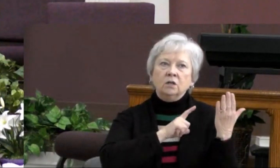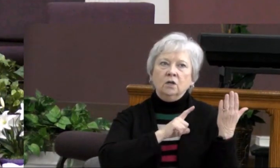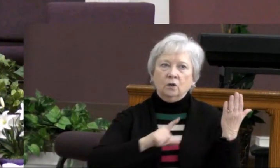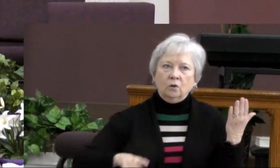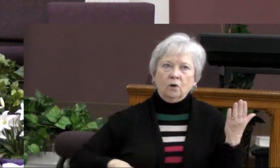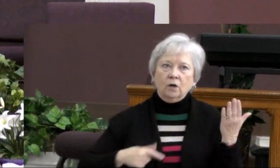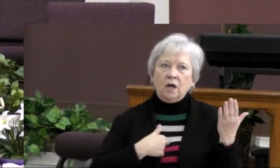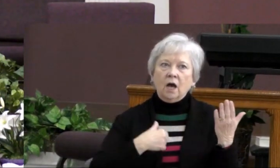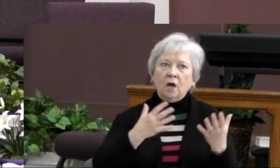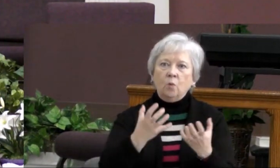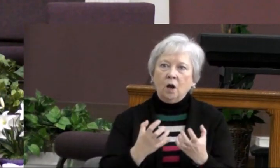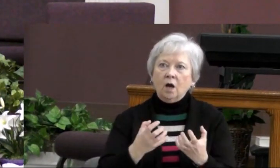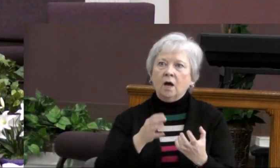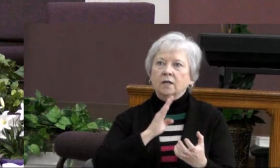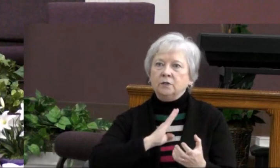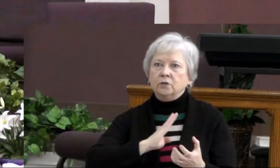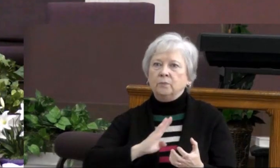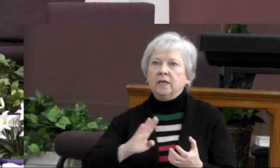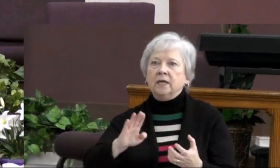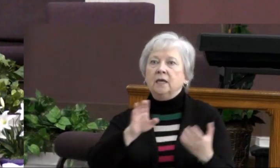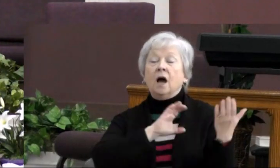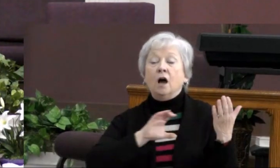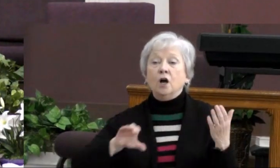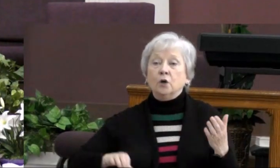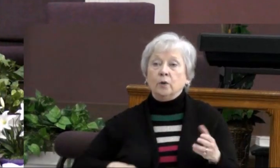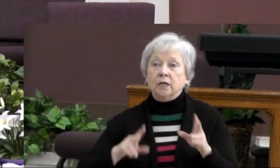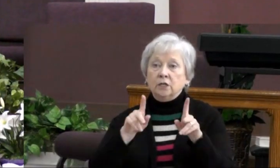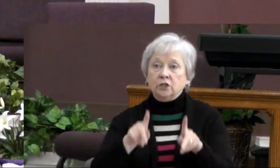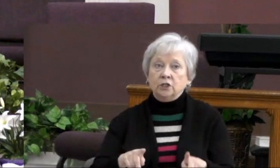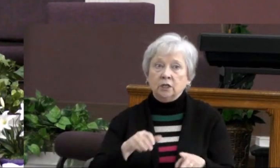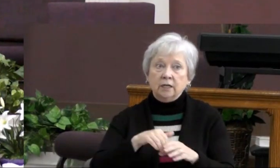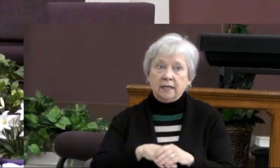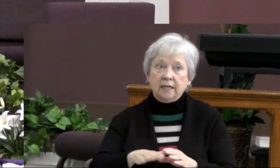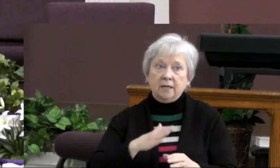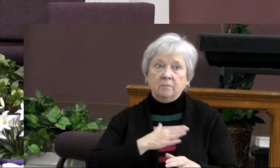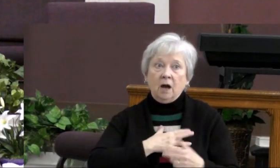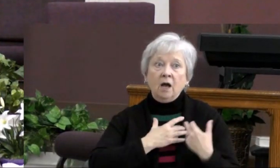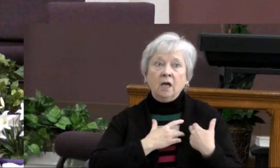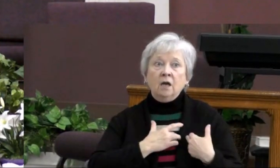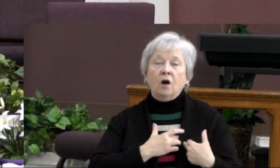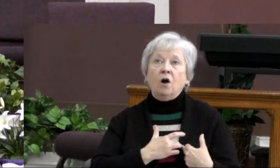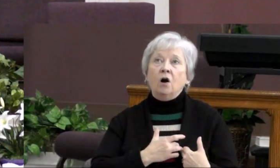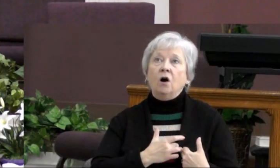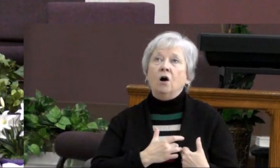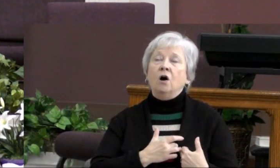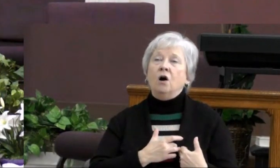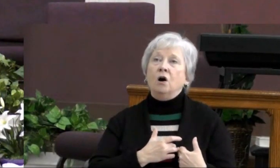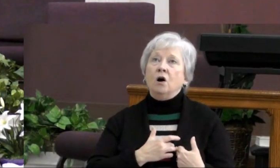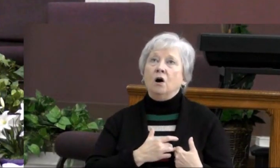heart. Lord, I want to be a Christian in my